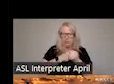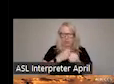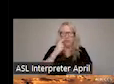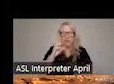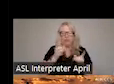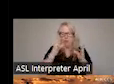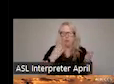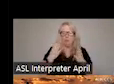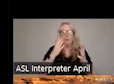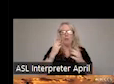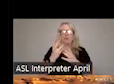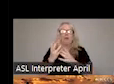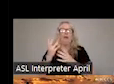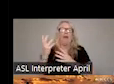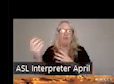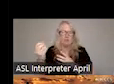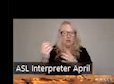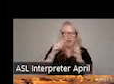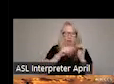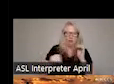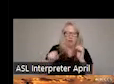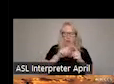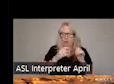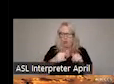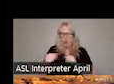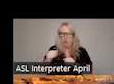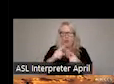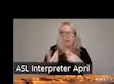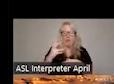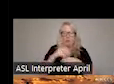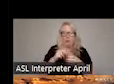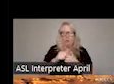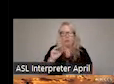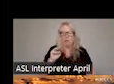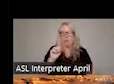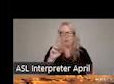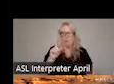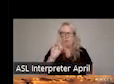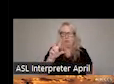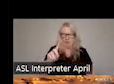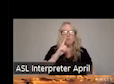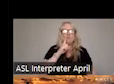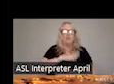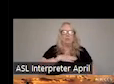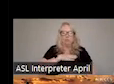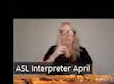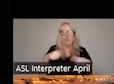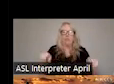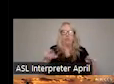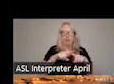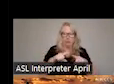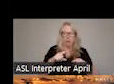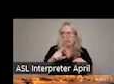we offer outside of those to individuals outside of those that are enrolled with Medicaid. Well, we have really appreciated you being